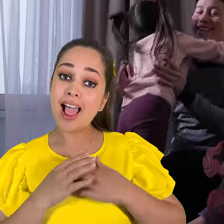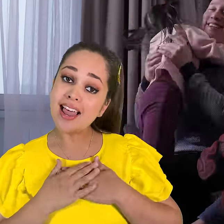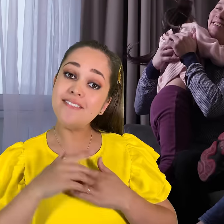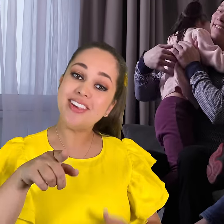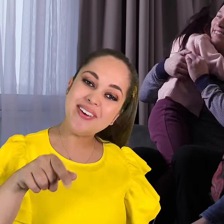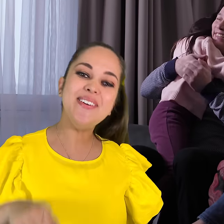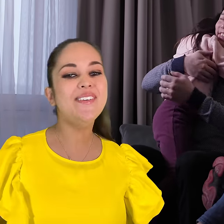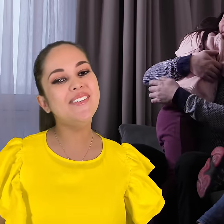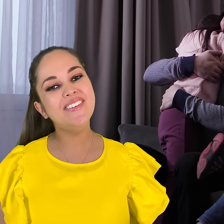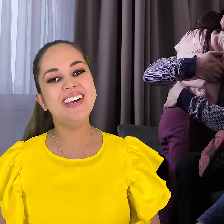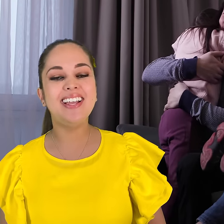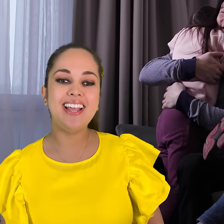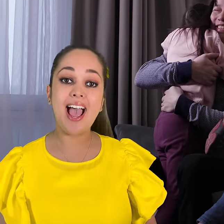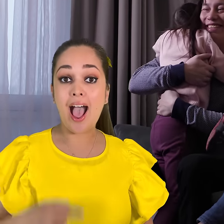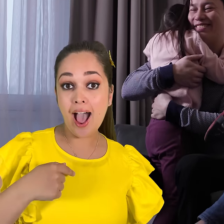I love you.